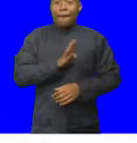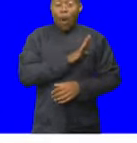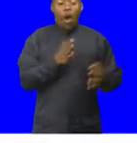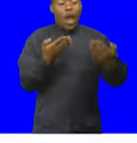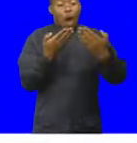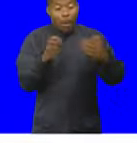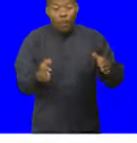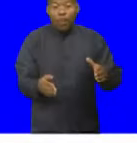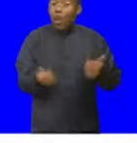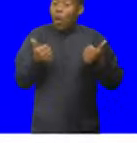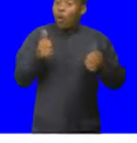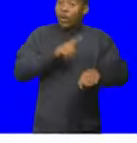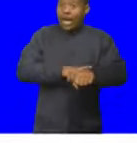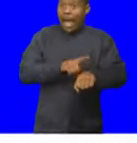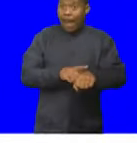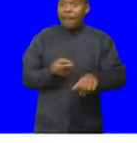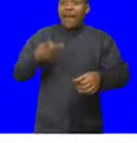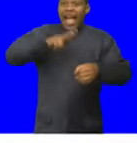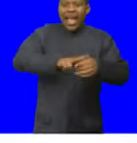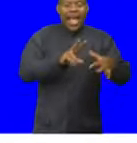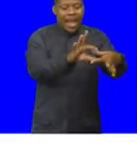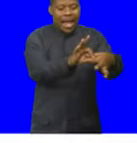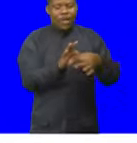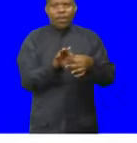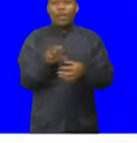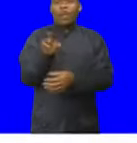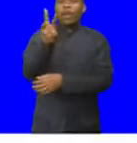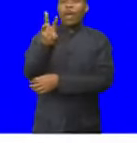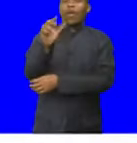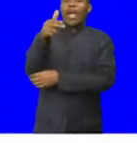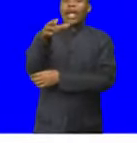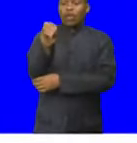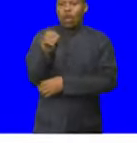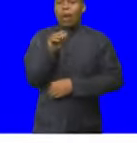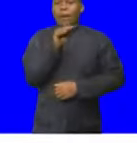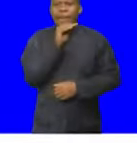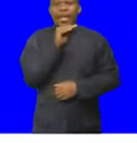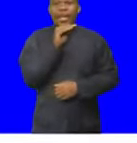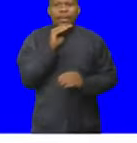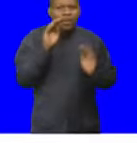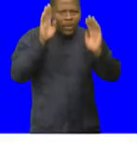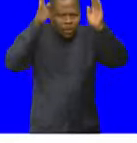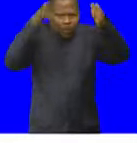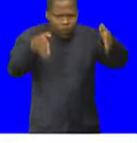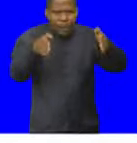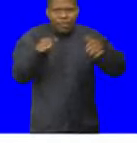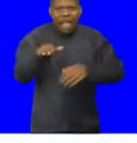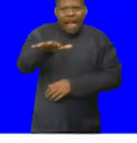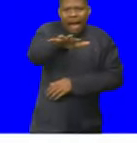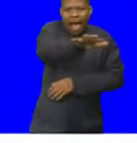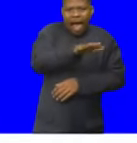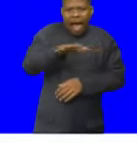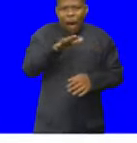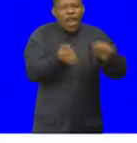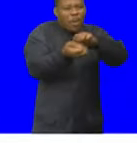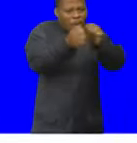WHO as an organization is the time when we are promoting local solutions,